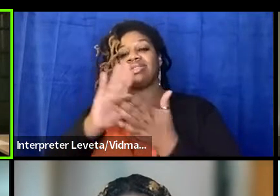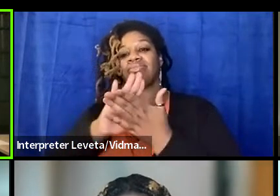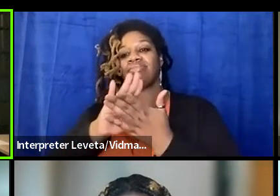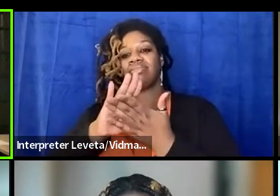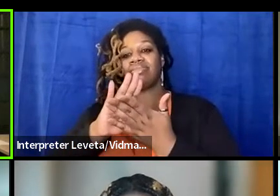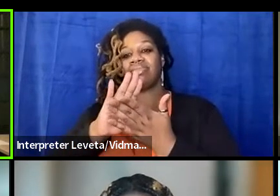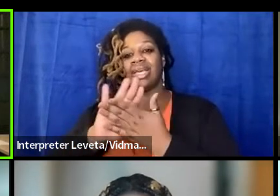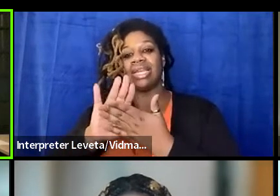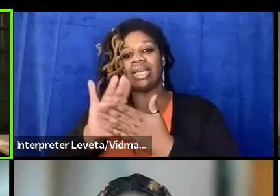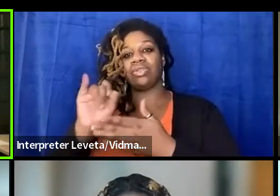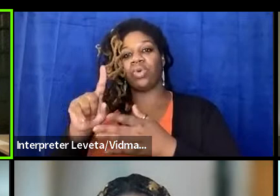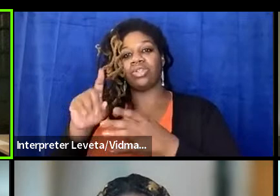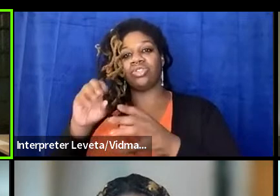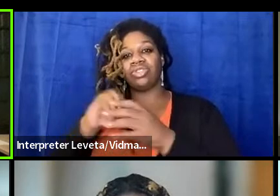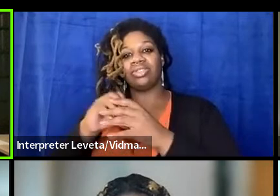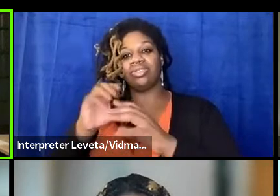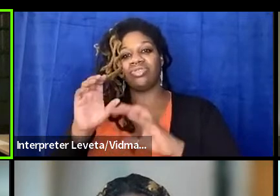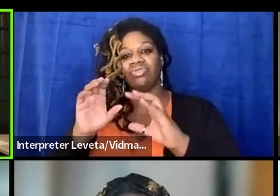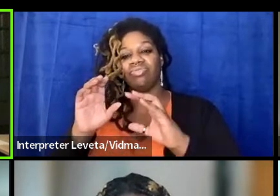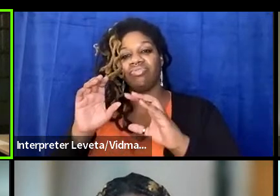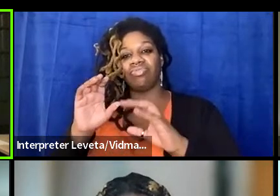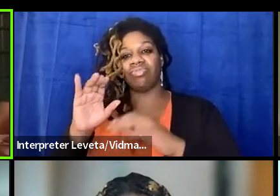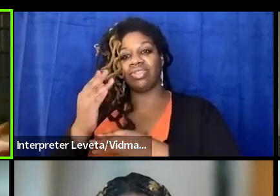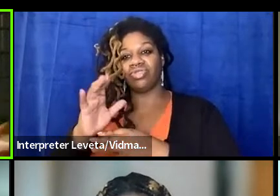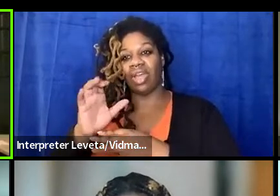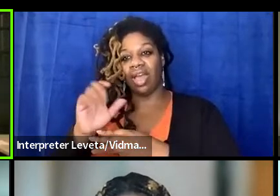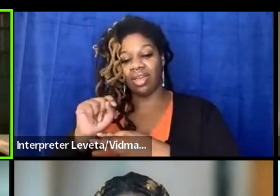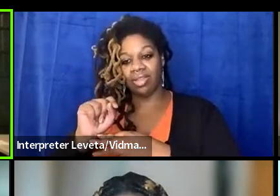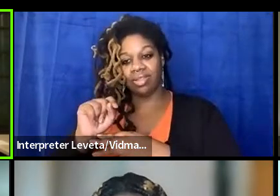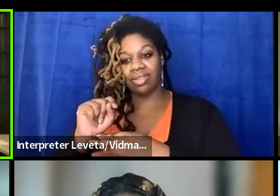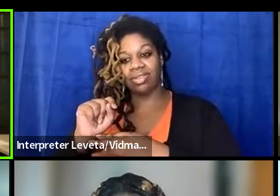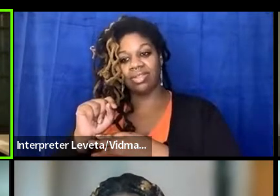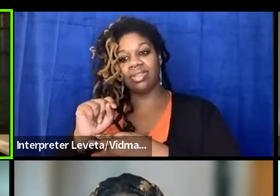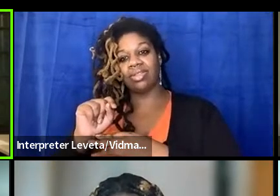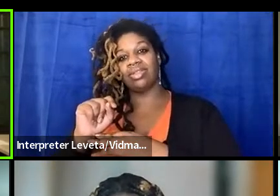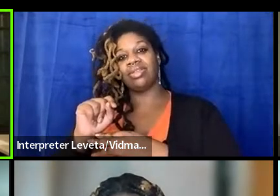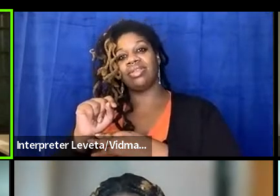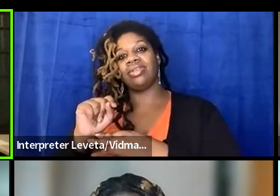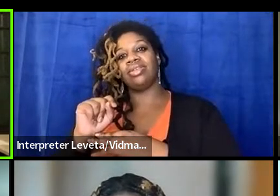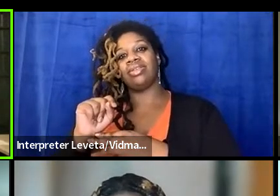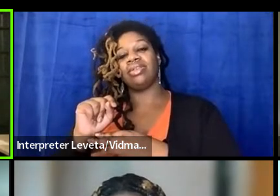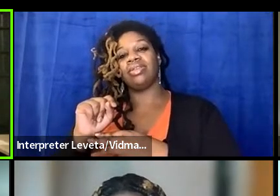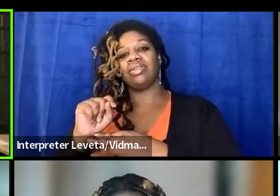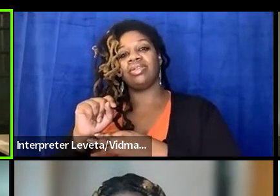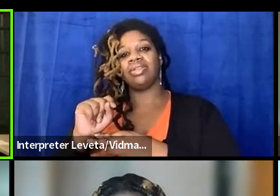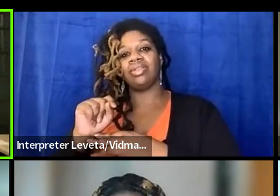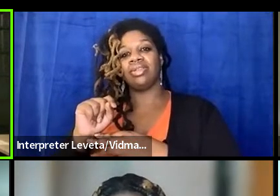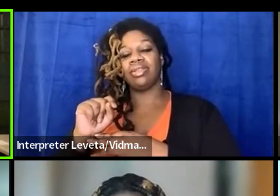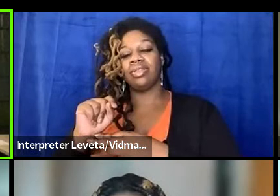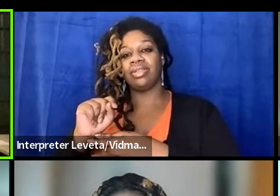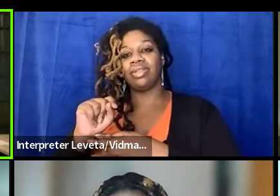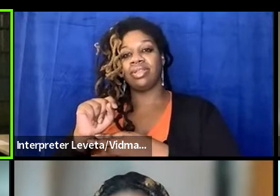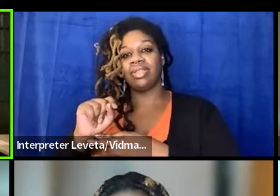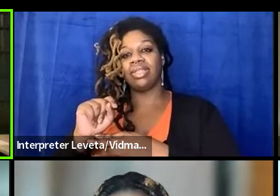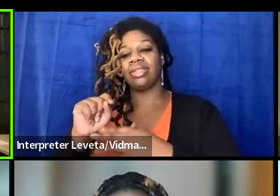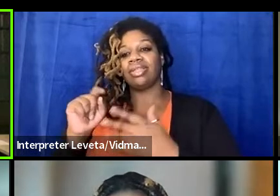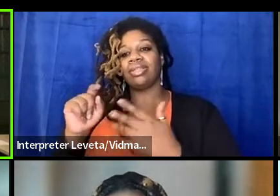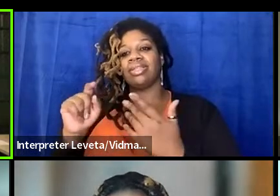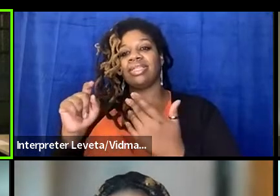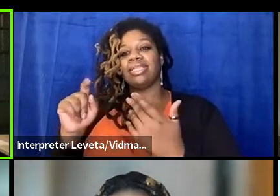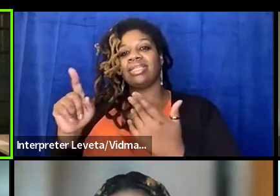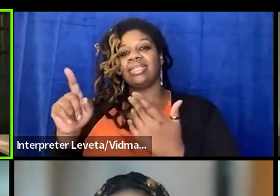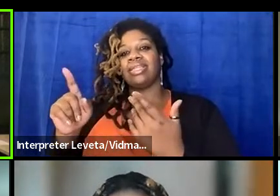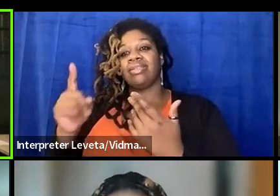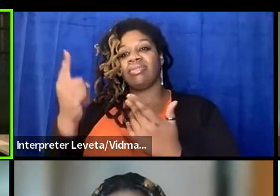the chat. So I would like to go to that because it more or less fits, how did you get into your